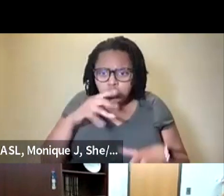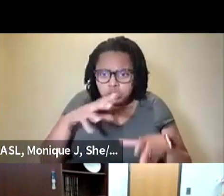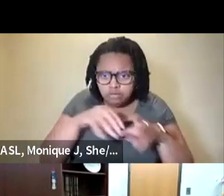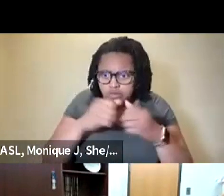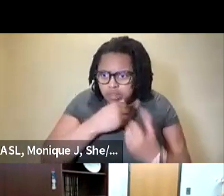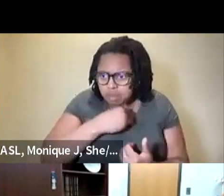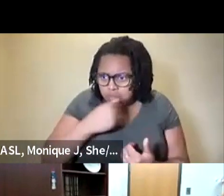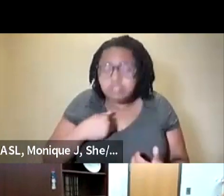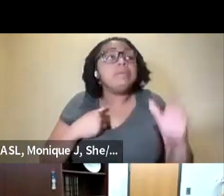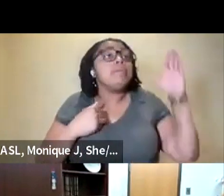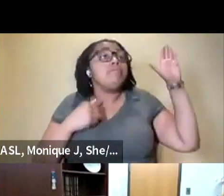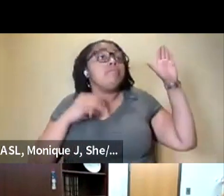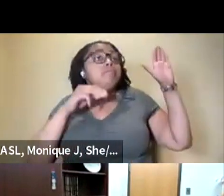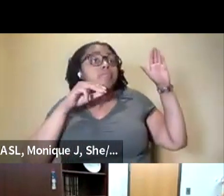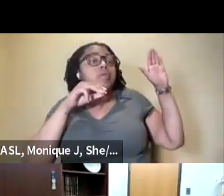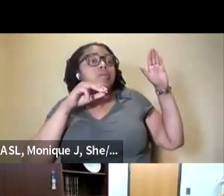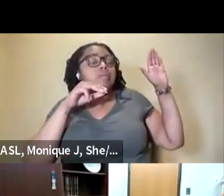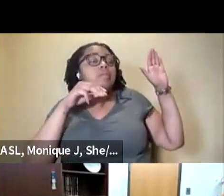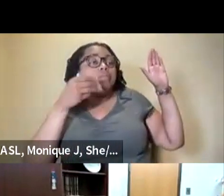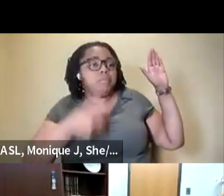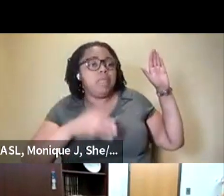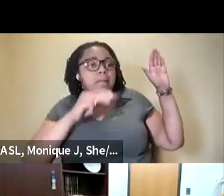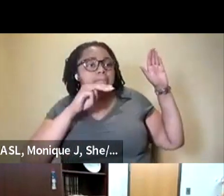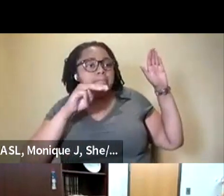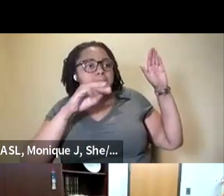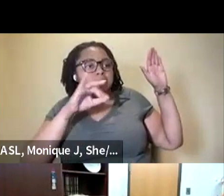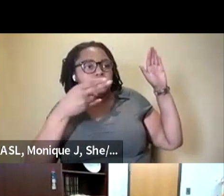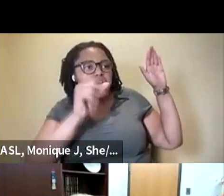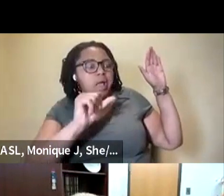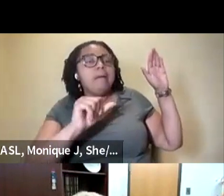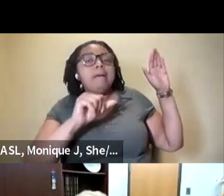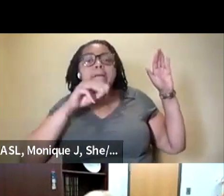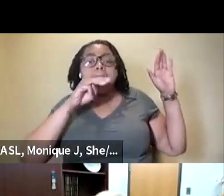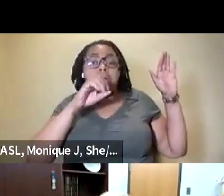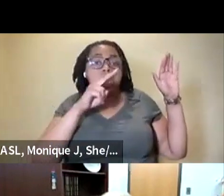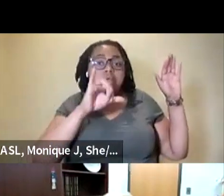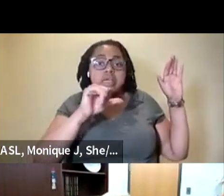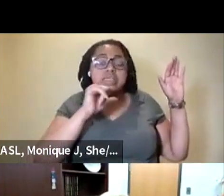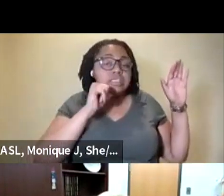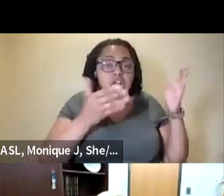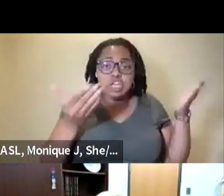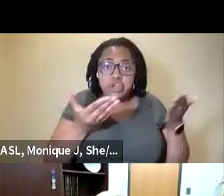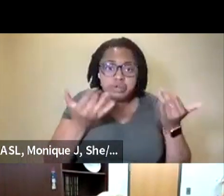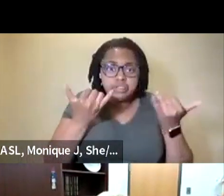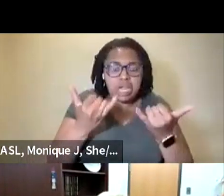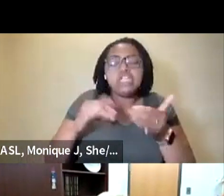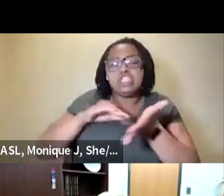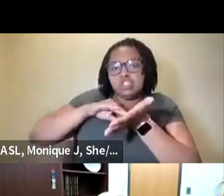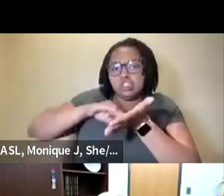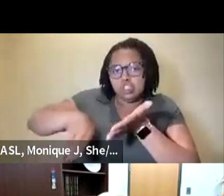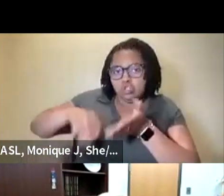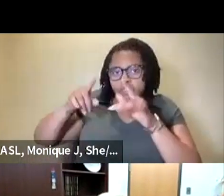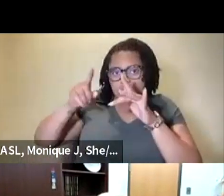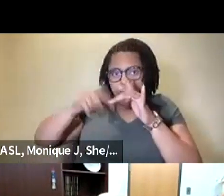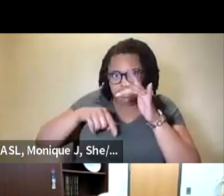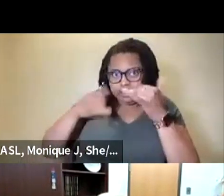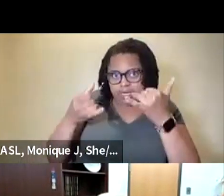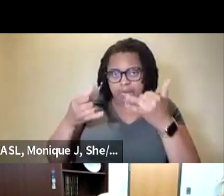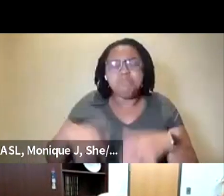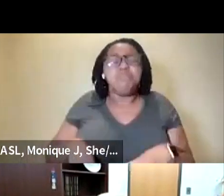do that. Monica is not here today with a excused absence. So there are